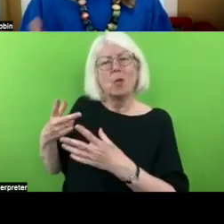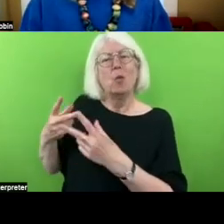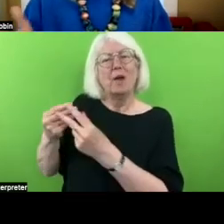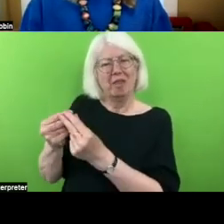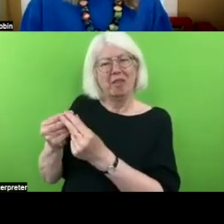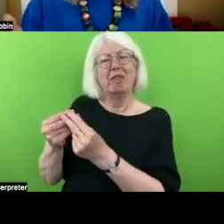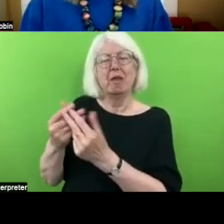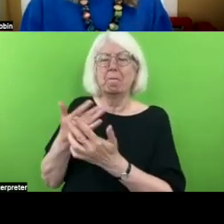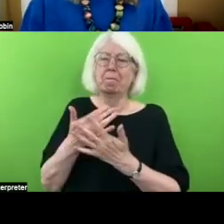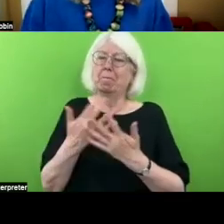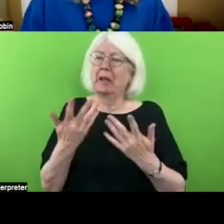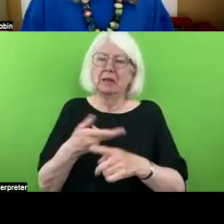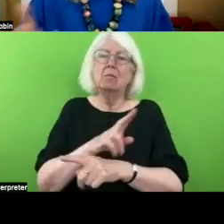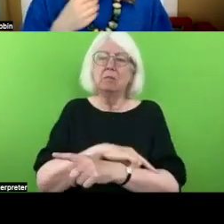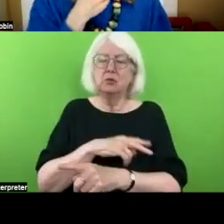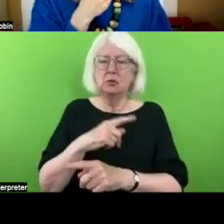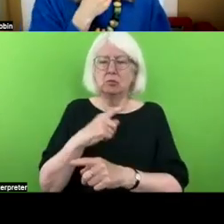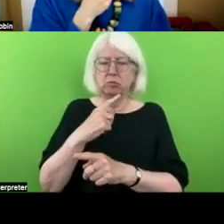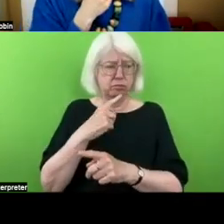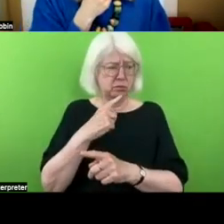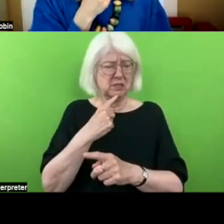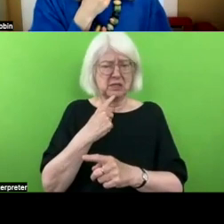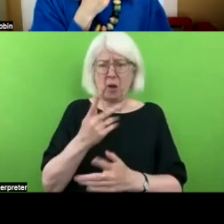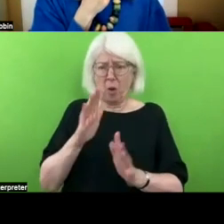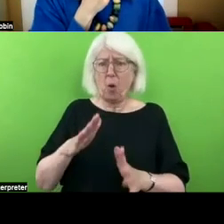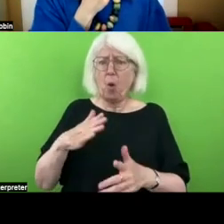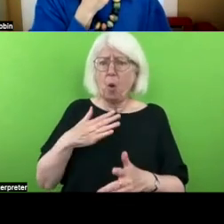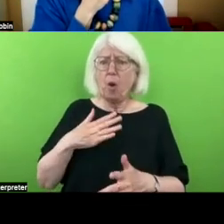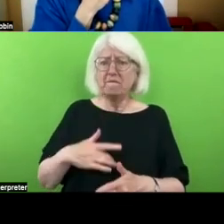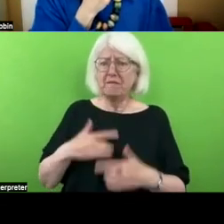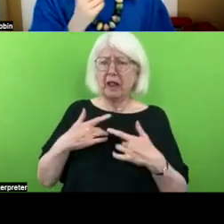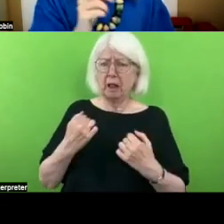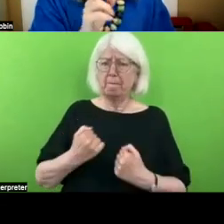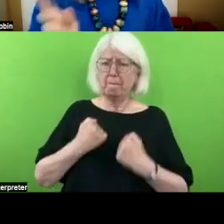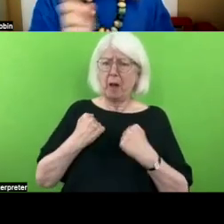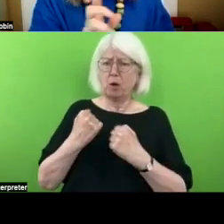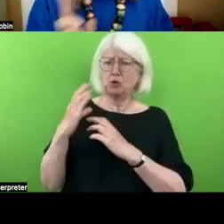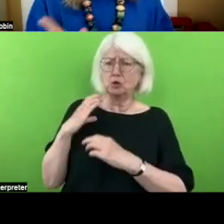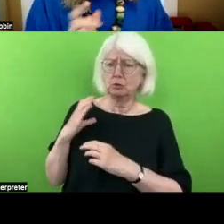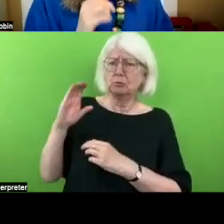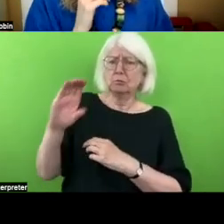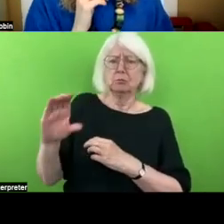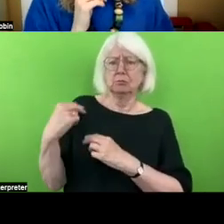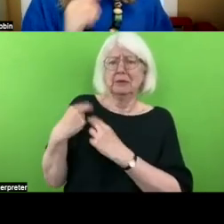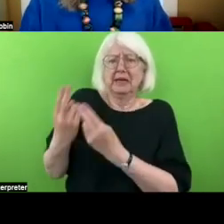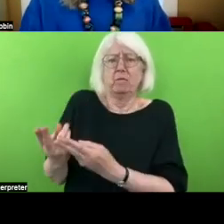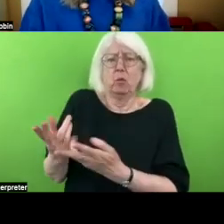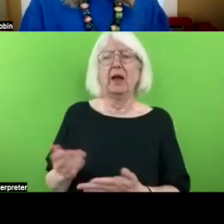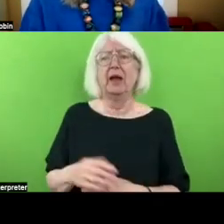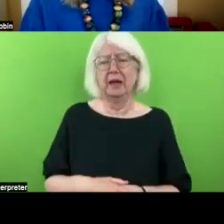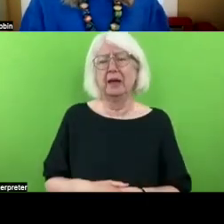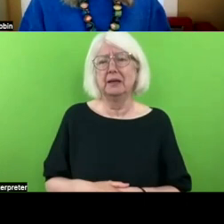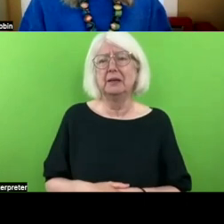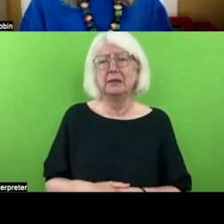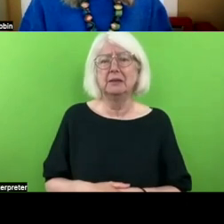bishops talked about giving power away in their relational use of power. So Nye, who came up initially with the hard and soft